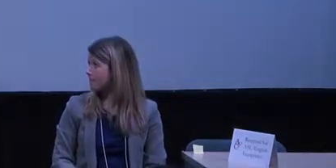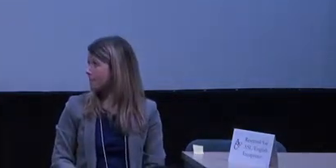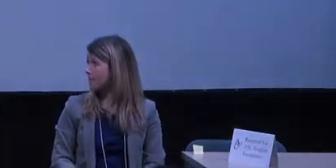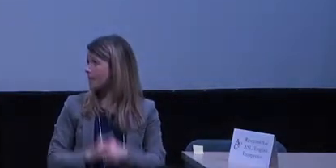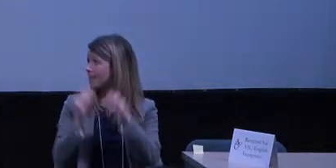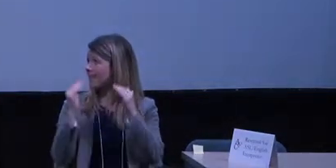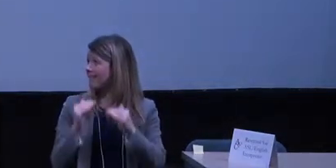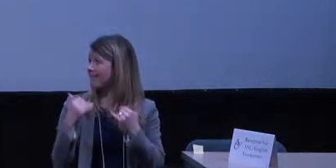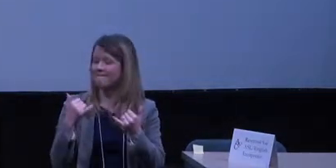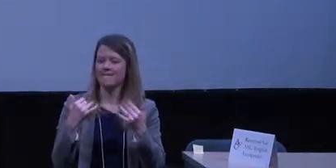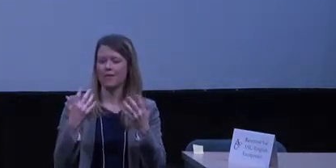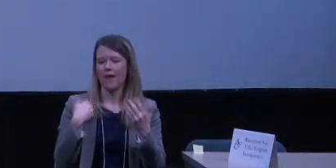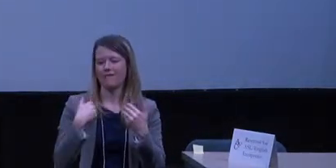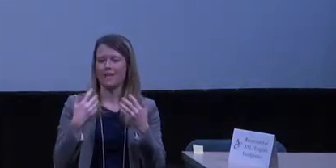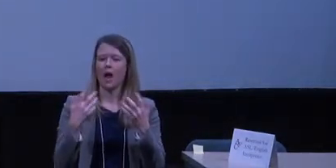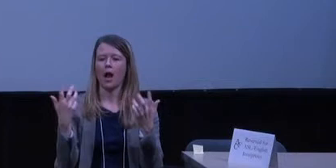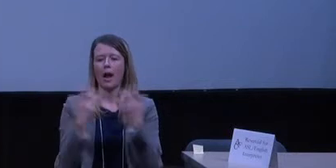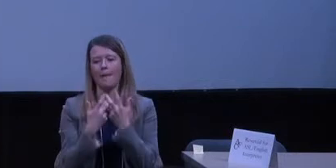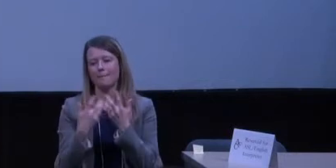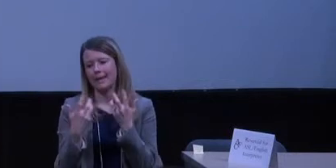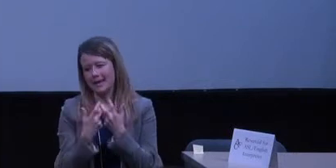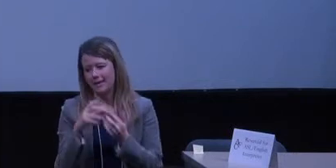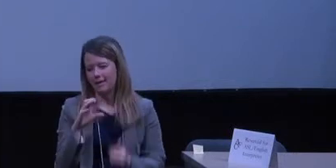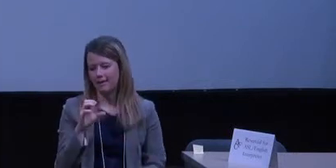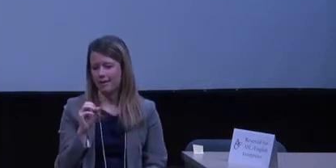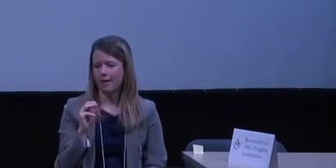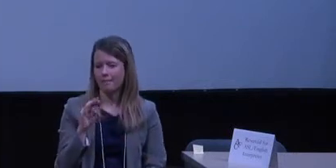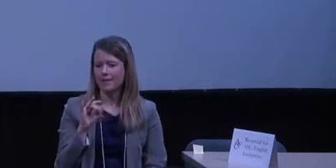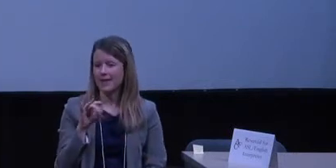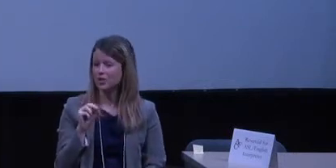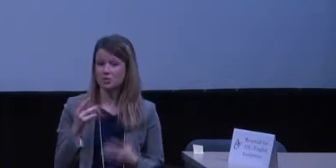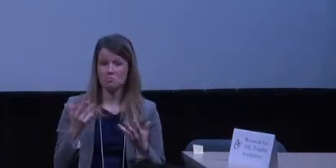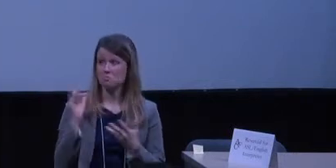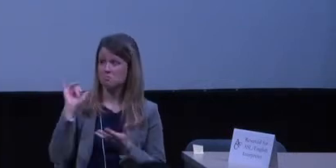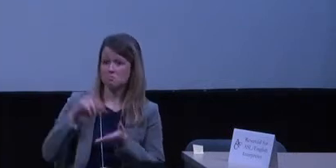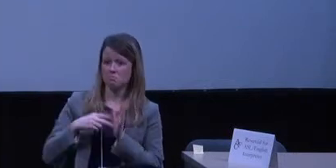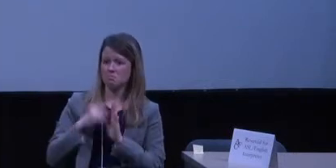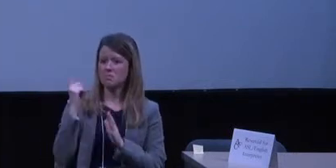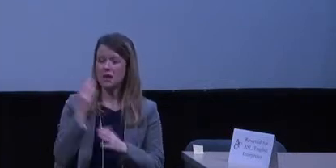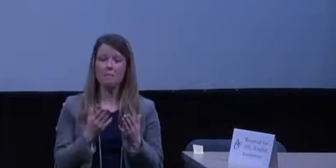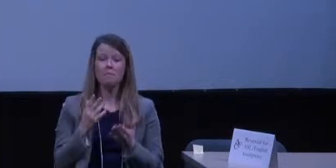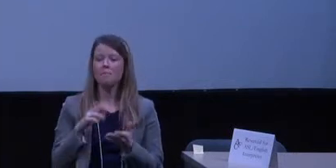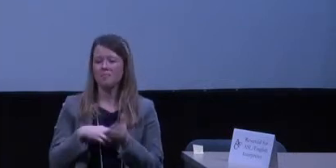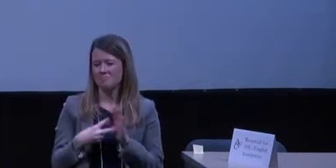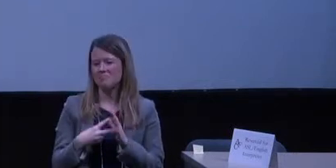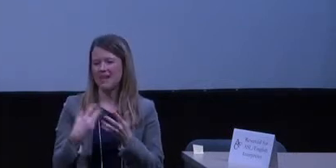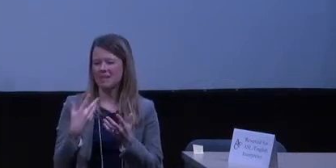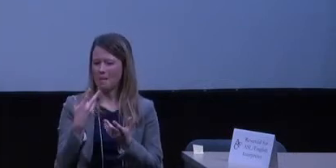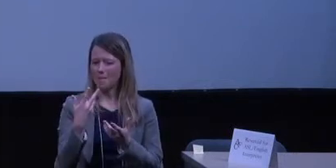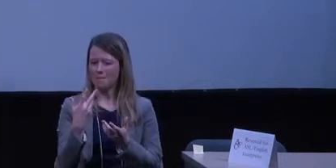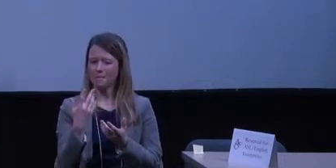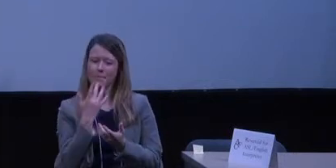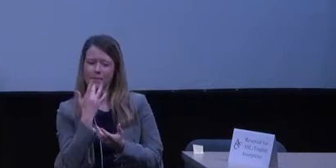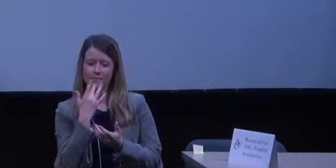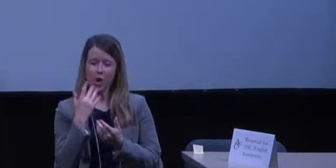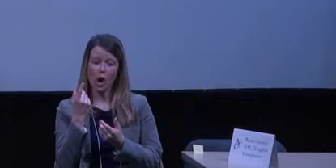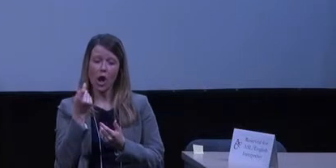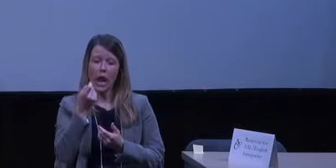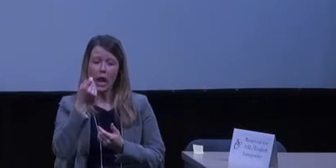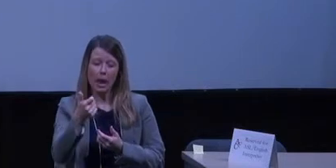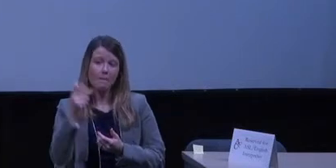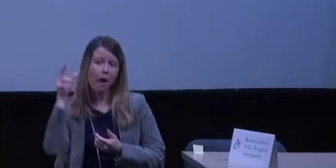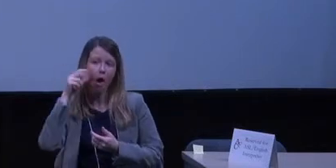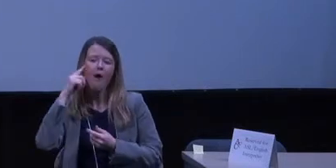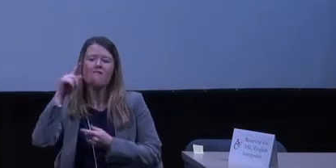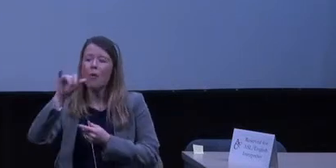Then we have combination. What's combination? Combination is maybe we prefer a little bit of auditory for